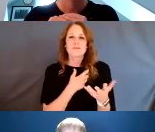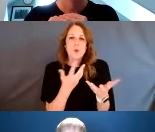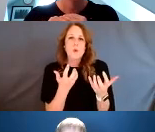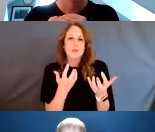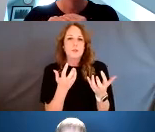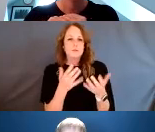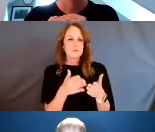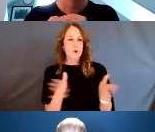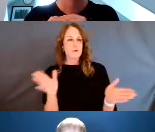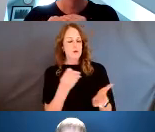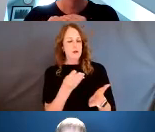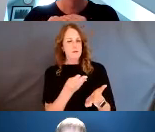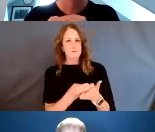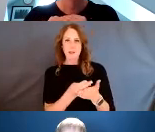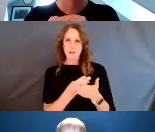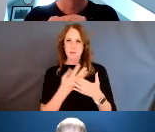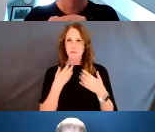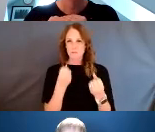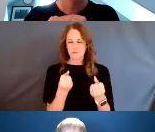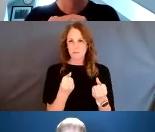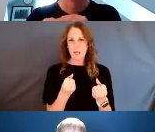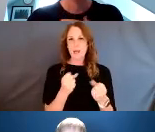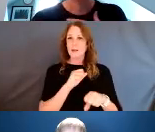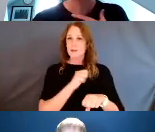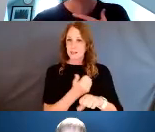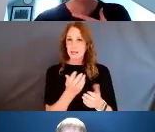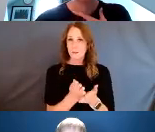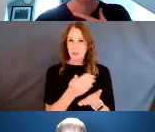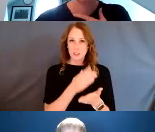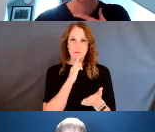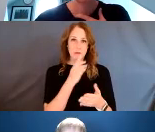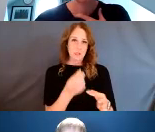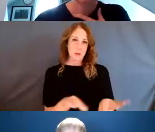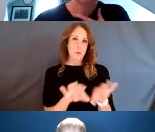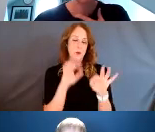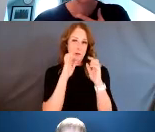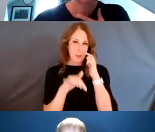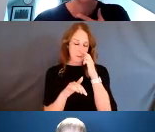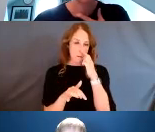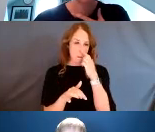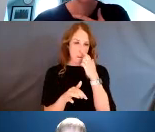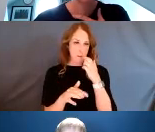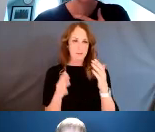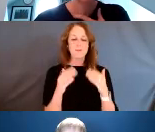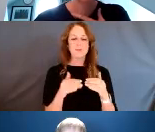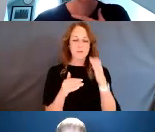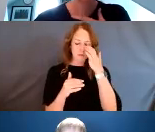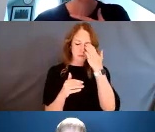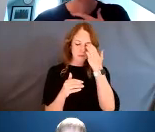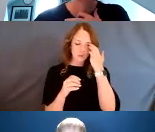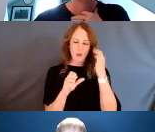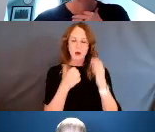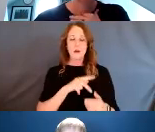overall financial wellness, creating a budget or maintaining a budget is really important for that. And then some other personal